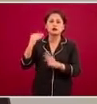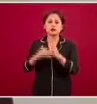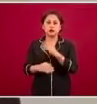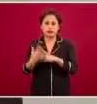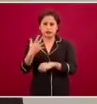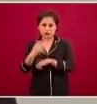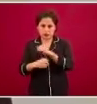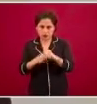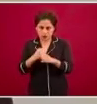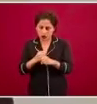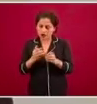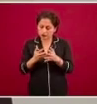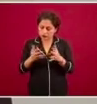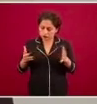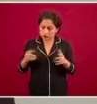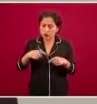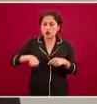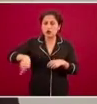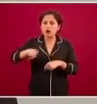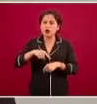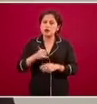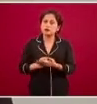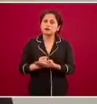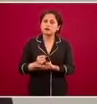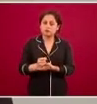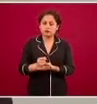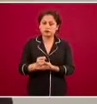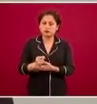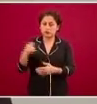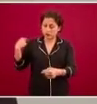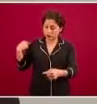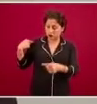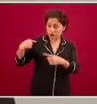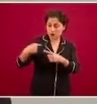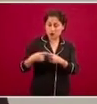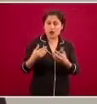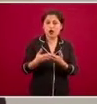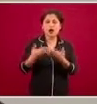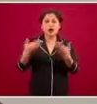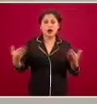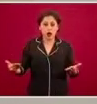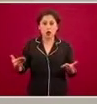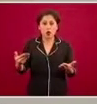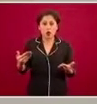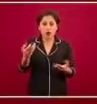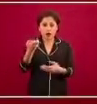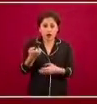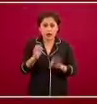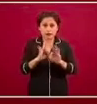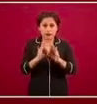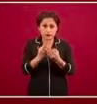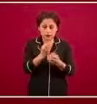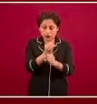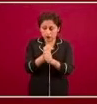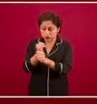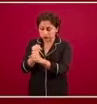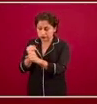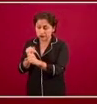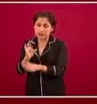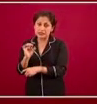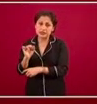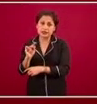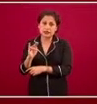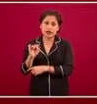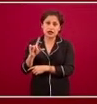and the Pan American Health Organization were involved in the design and implementation of this process, which is the sentinel